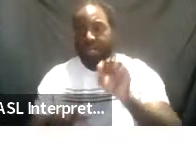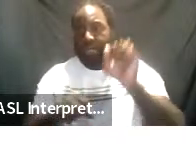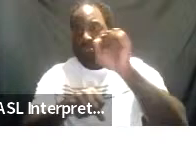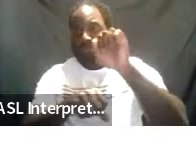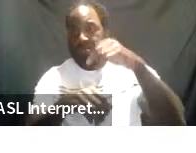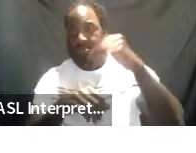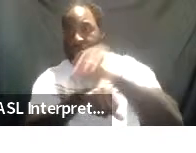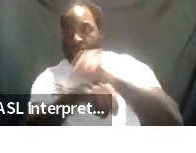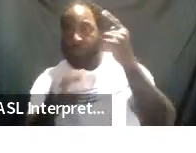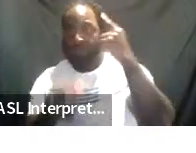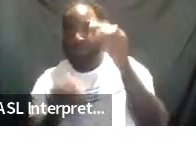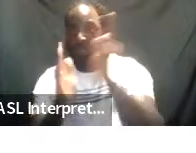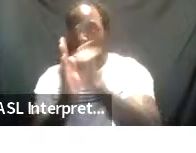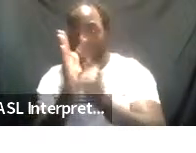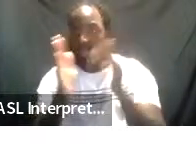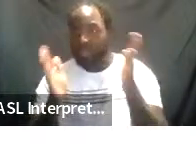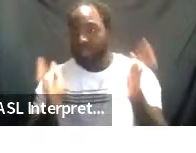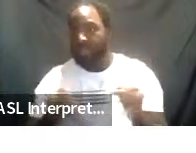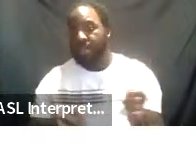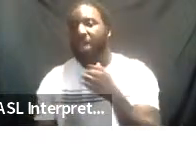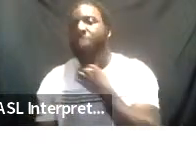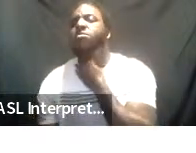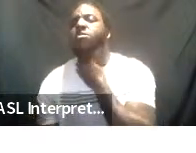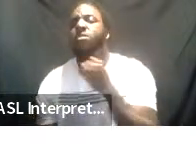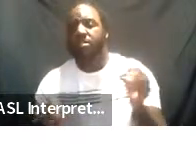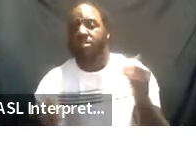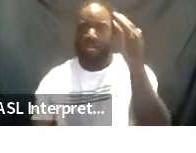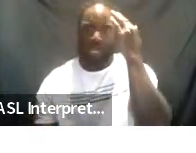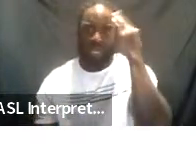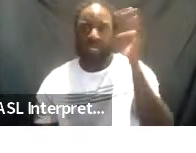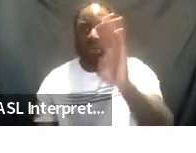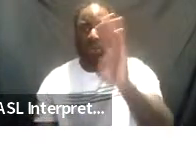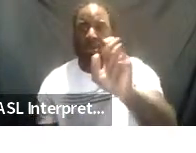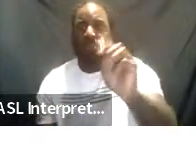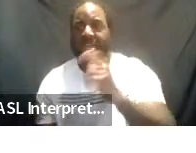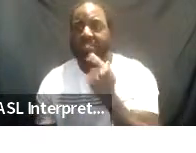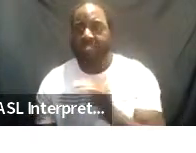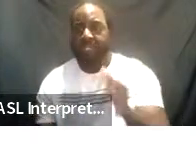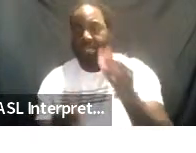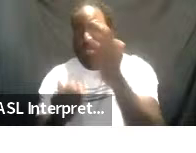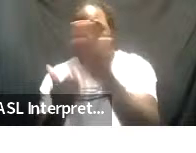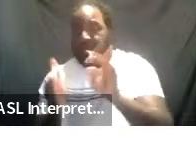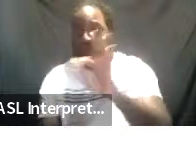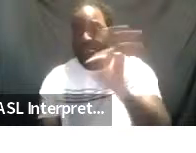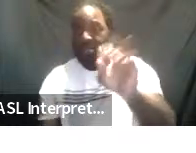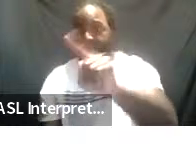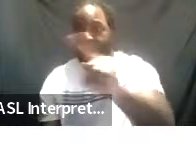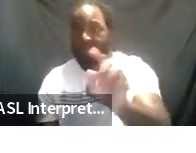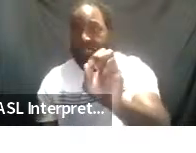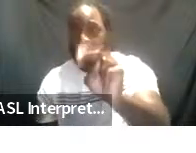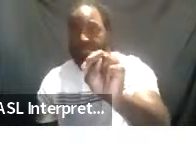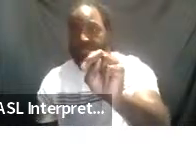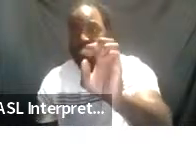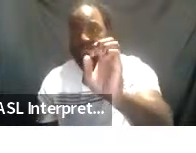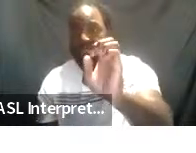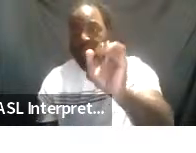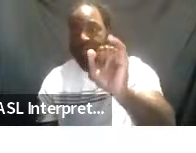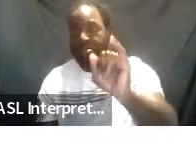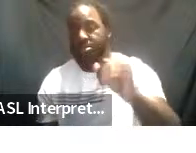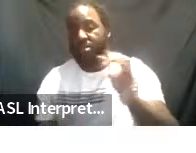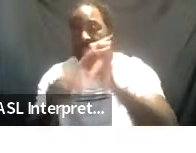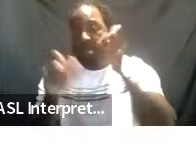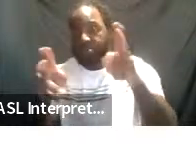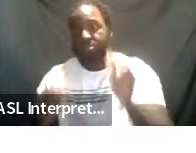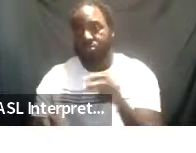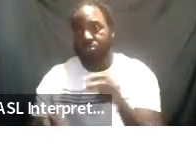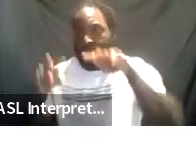attorney. I was just curious. I know Matt mentioned that as part of zoning for economic opportunity, be looking at